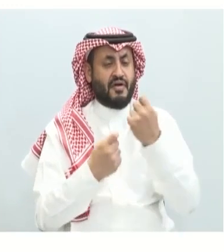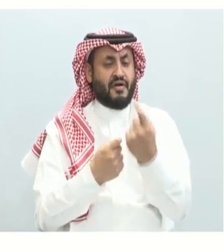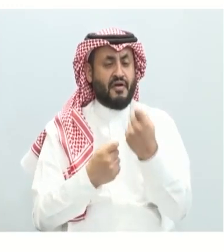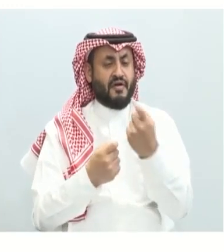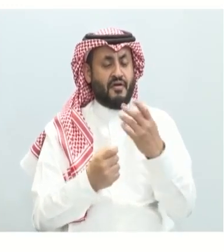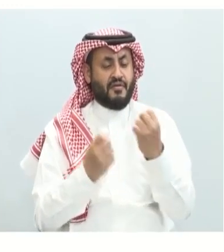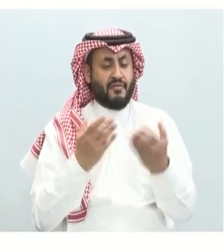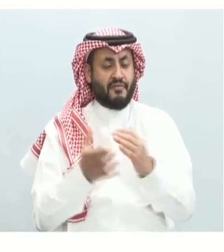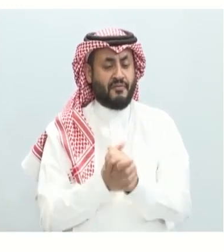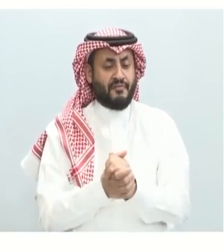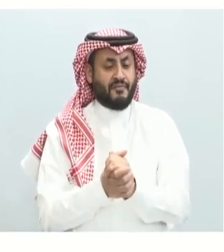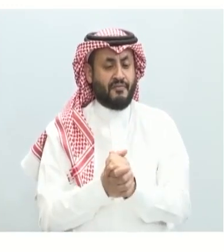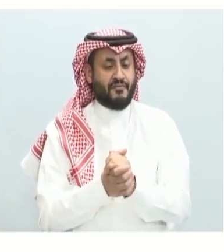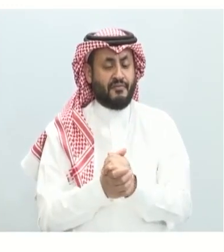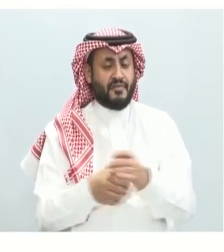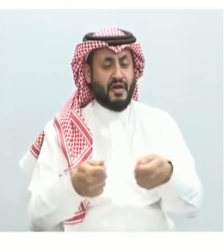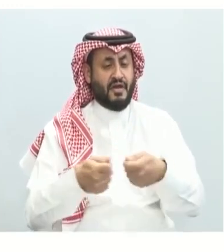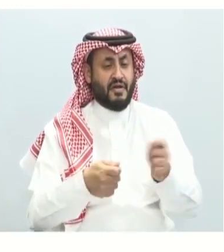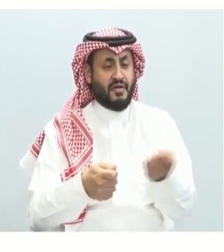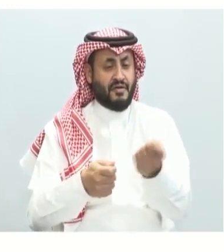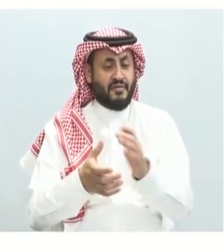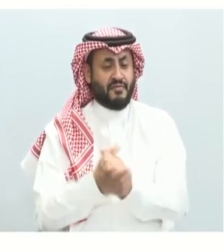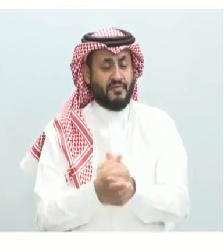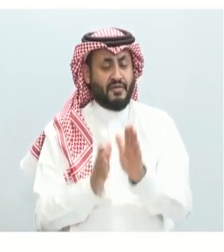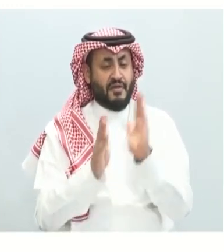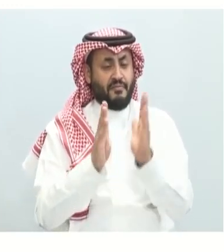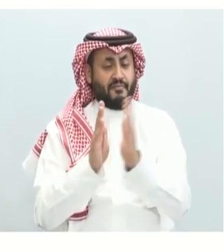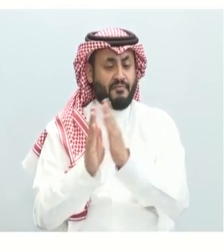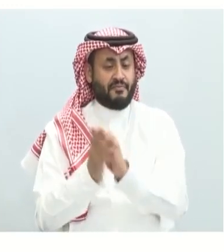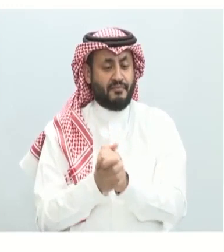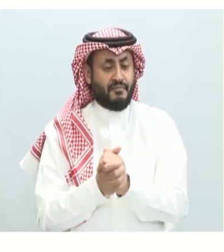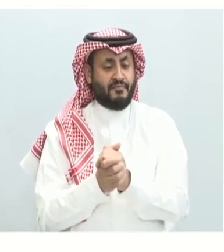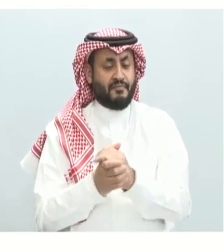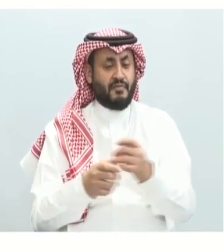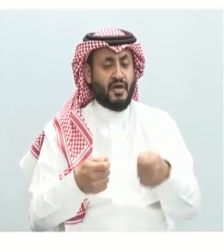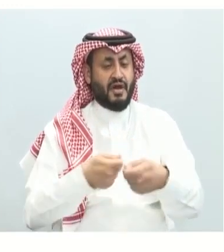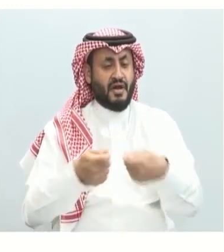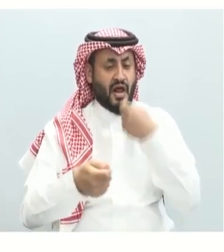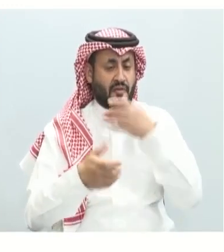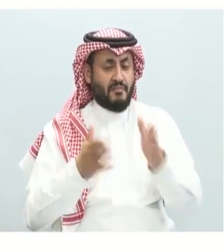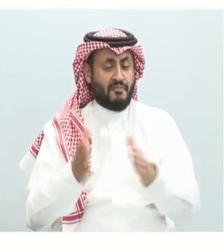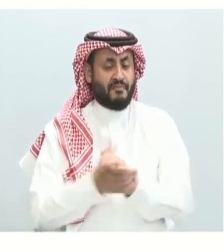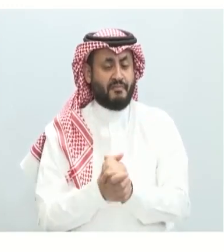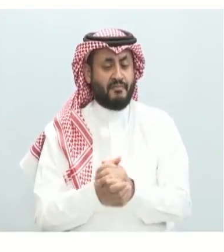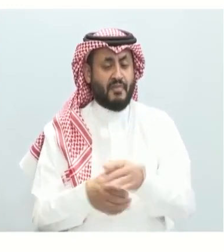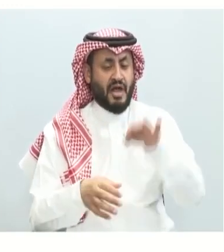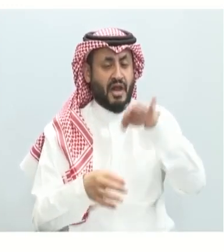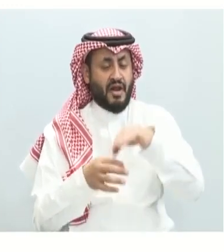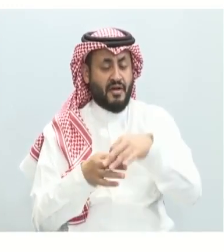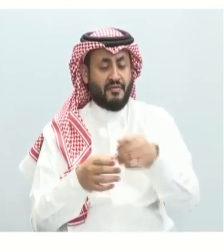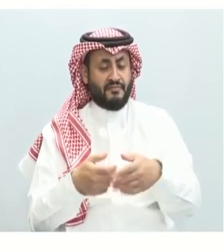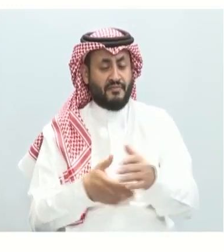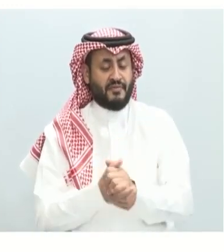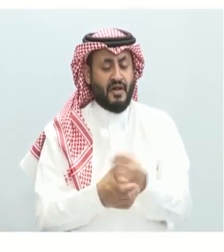shop, stationery store, bookstore, convenience store, coffee shop,